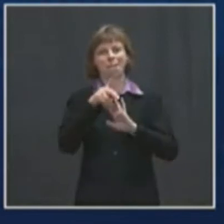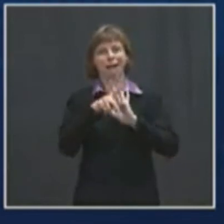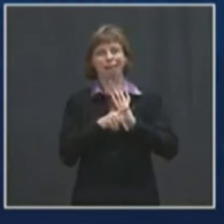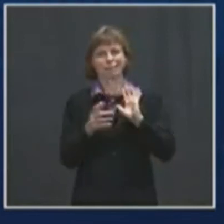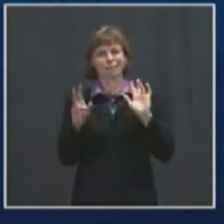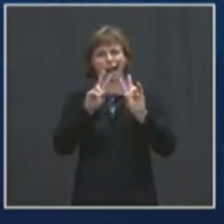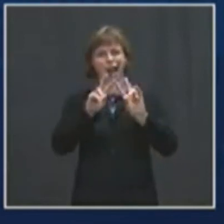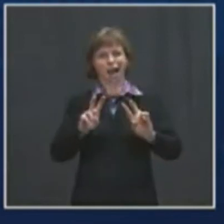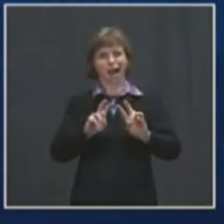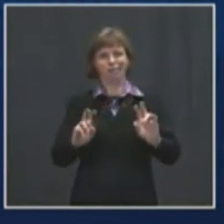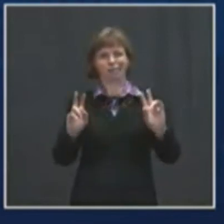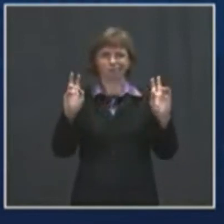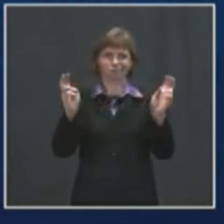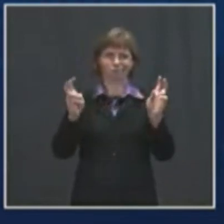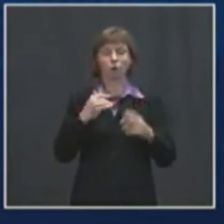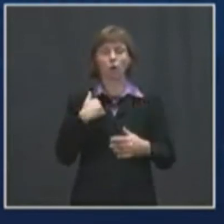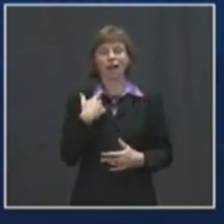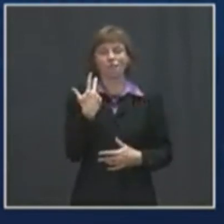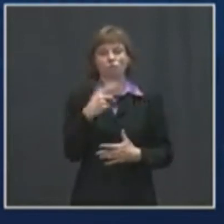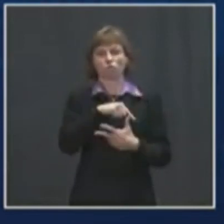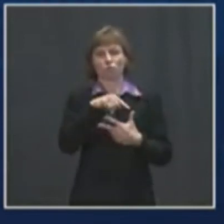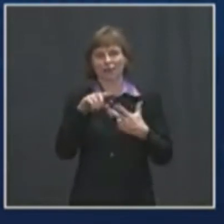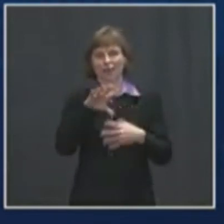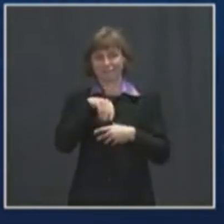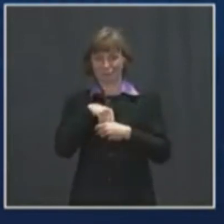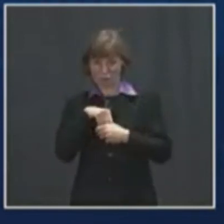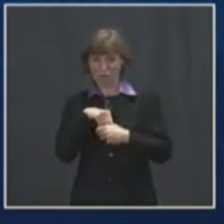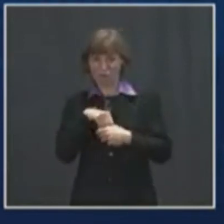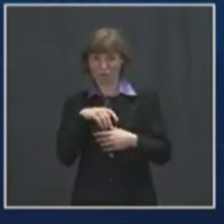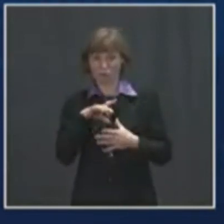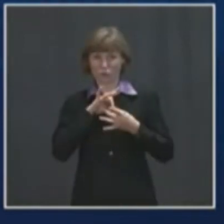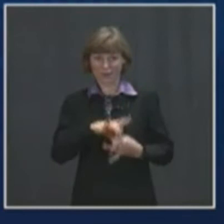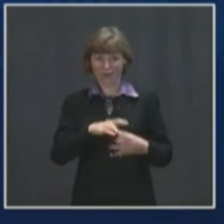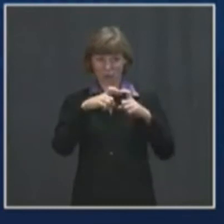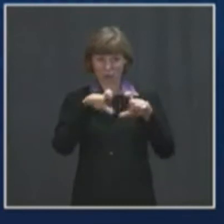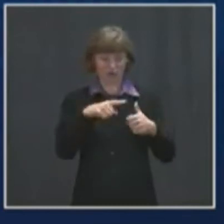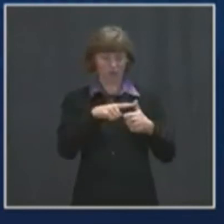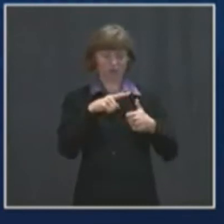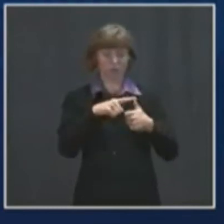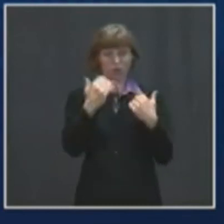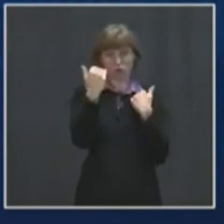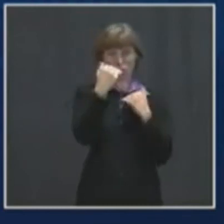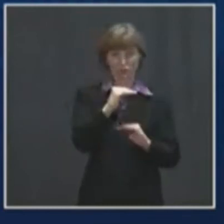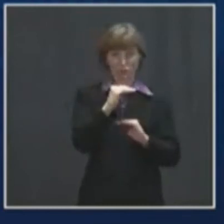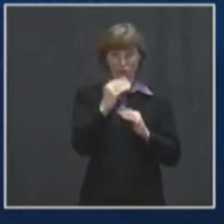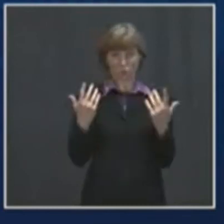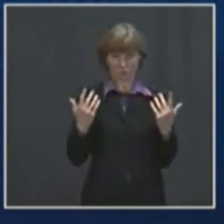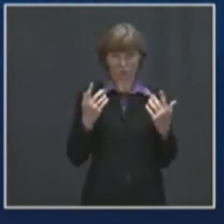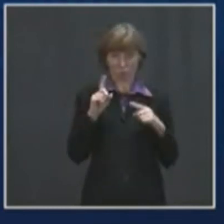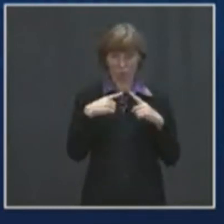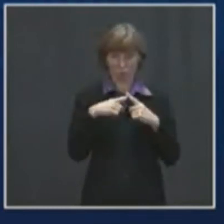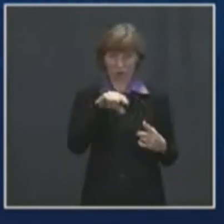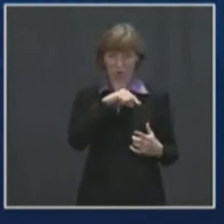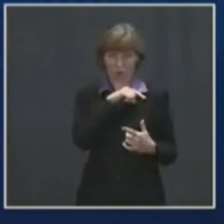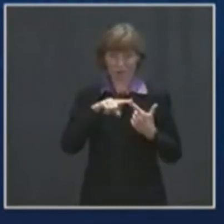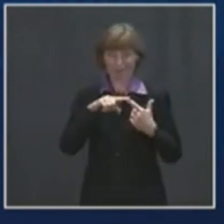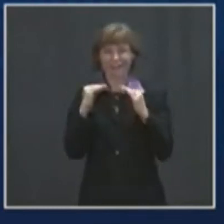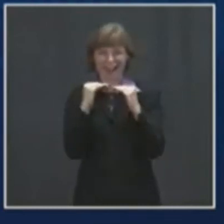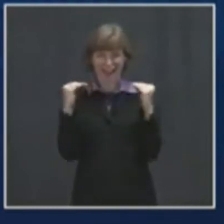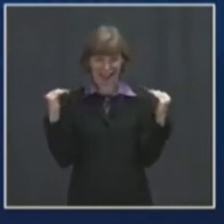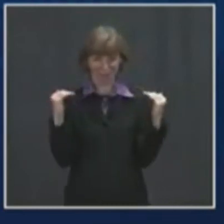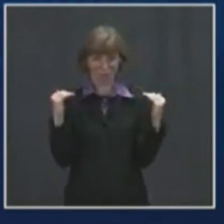are three parameters in play here when we're talking about the checks. There's the thresholds, where they come in. There's the level.